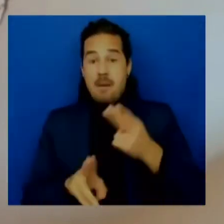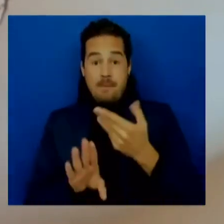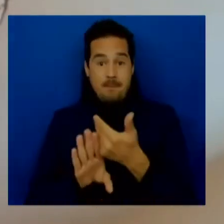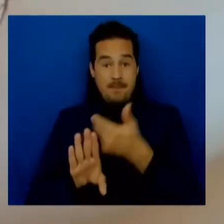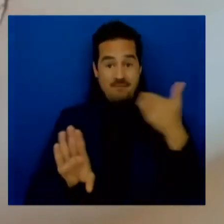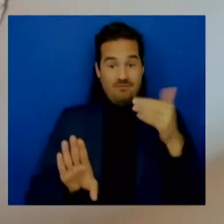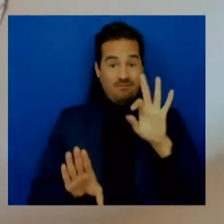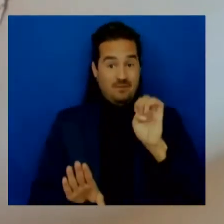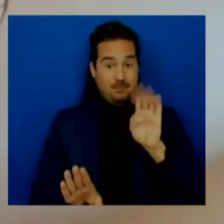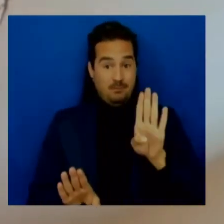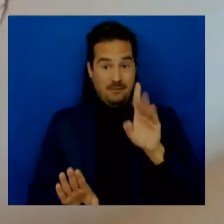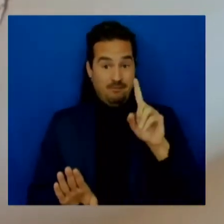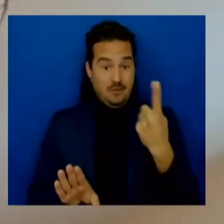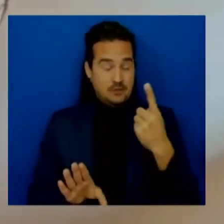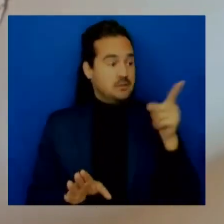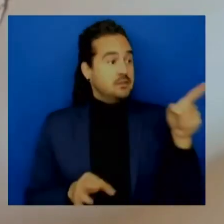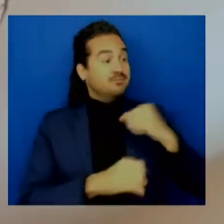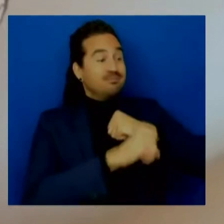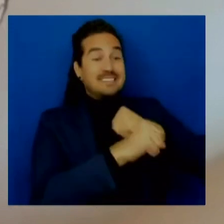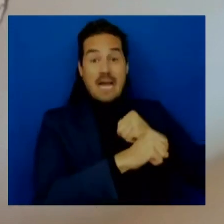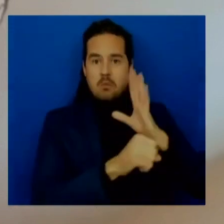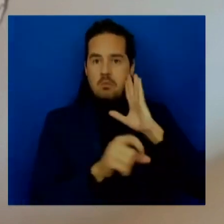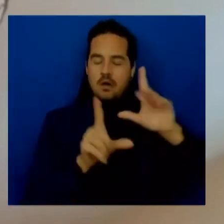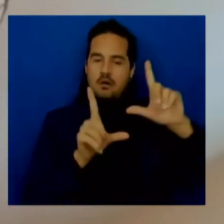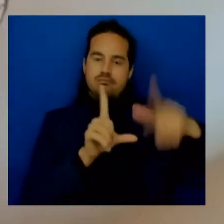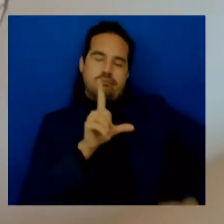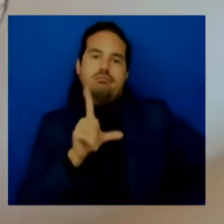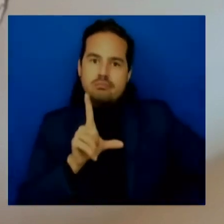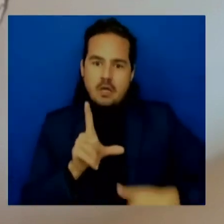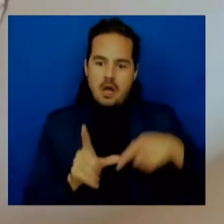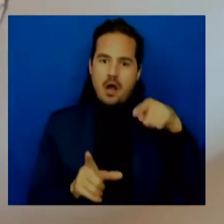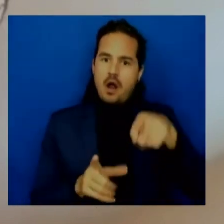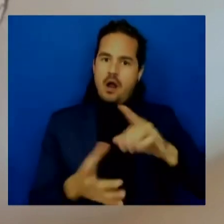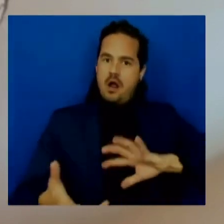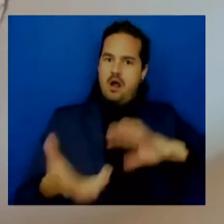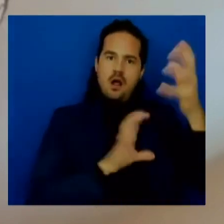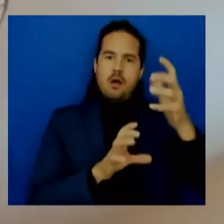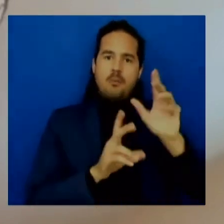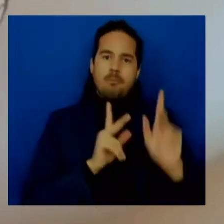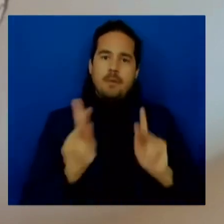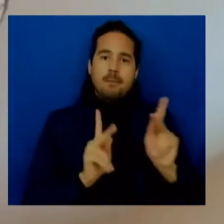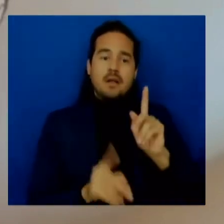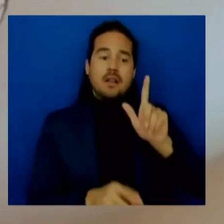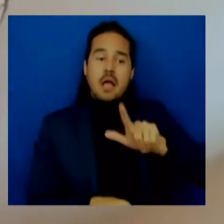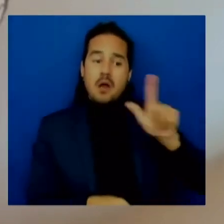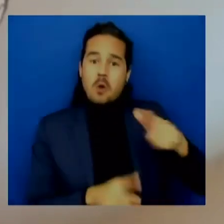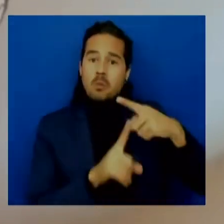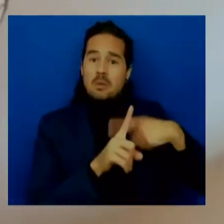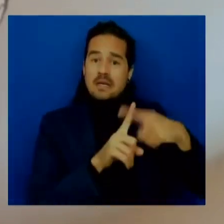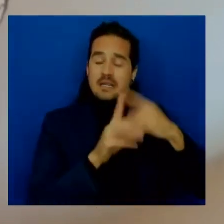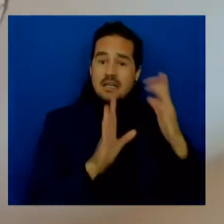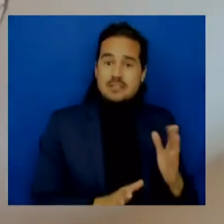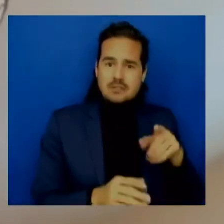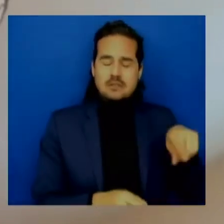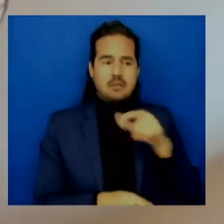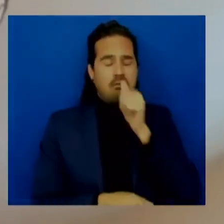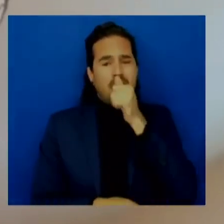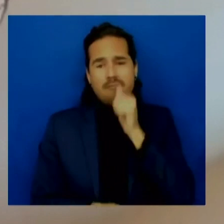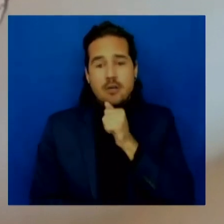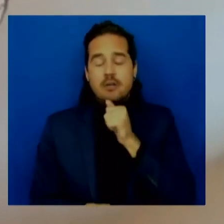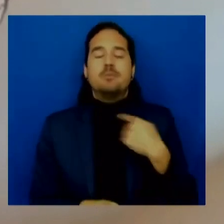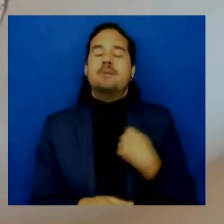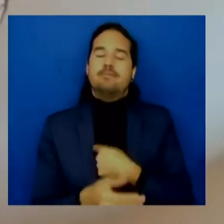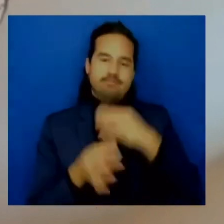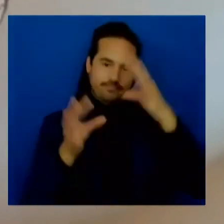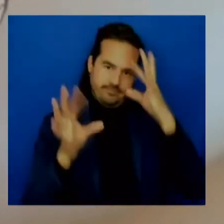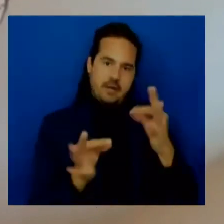step forward, and the lifeline has indeed been extended. But the fact of the matter is, we're going to need a bigger boat. We know that there are